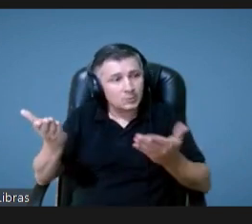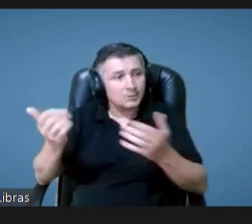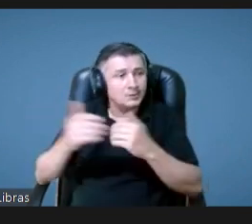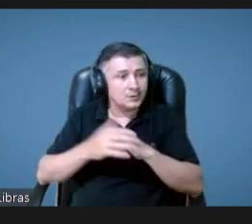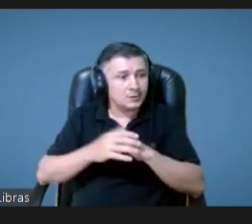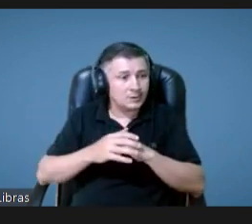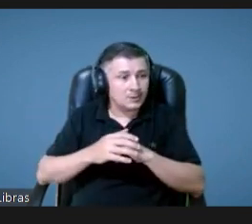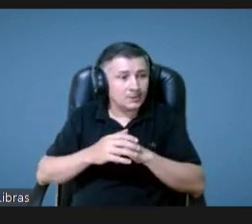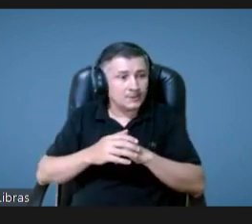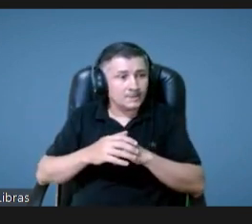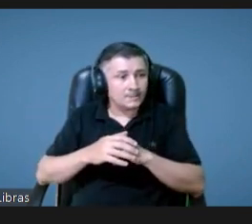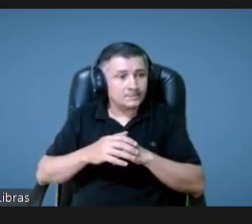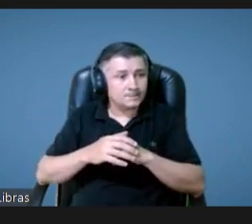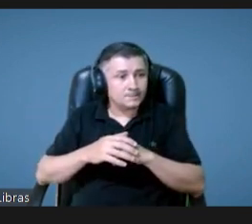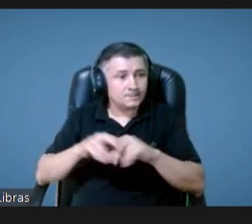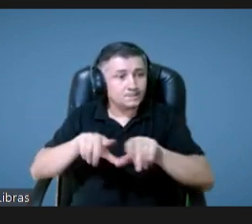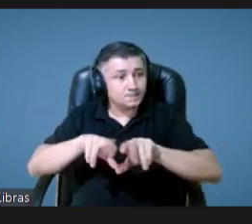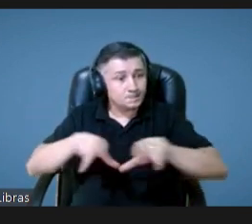arising from swaps.